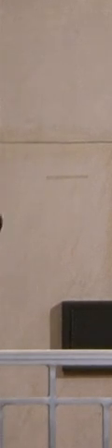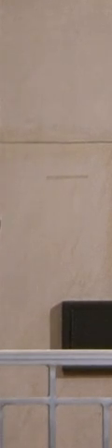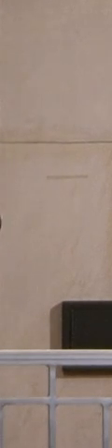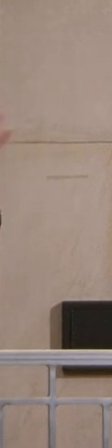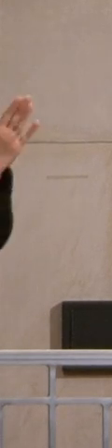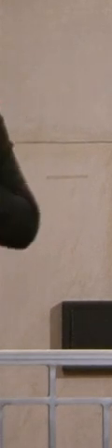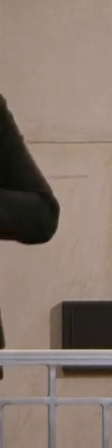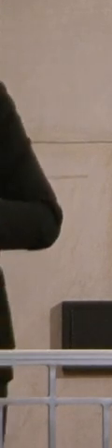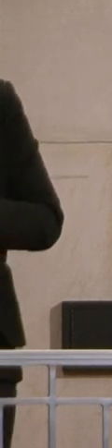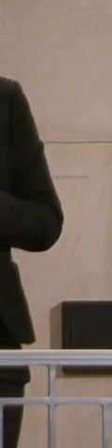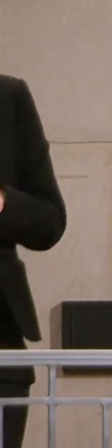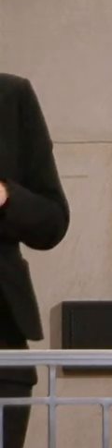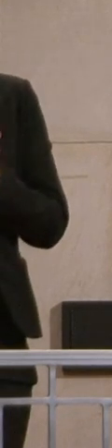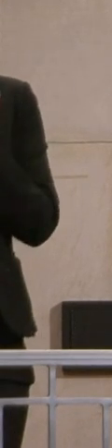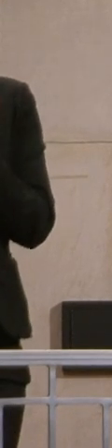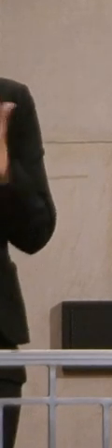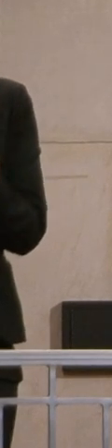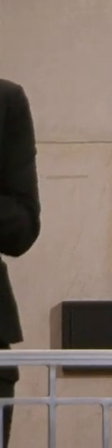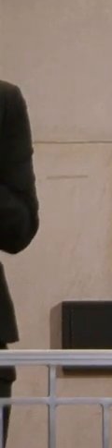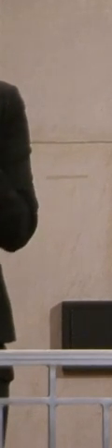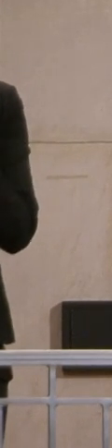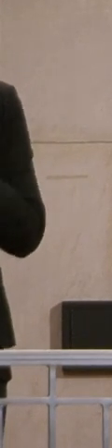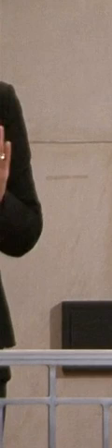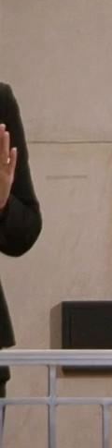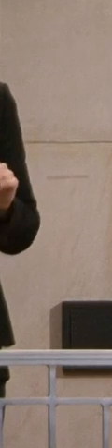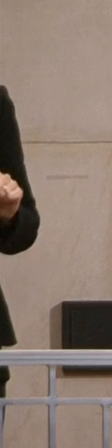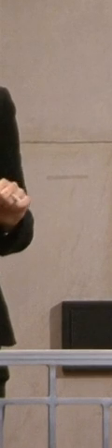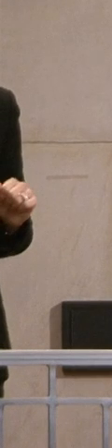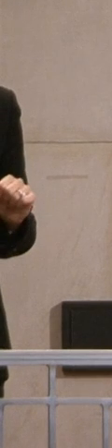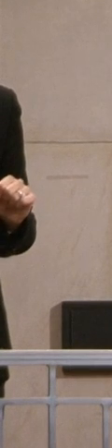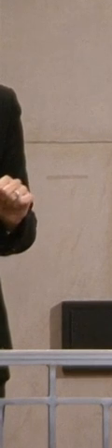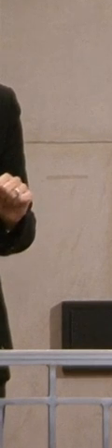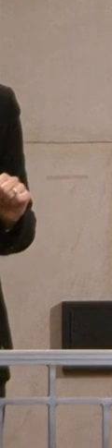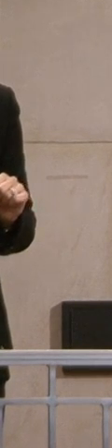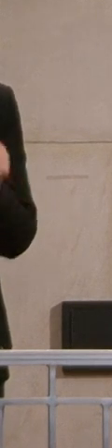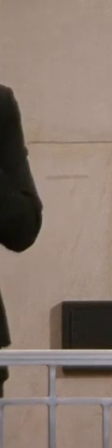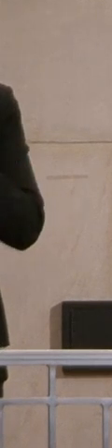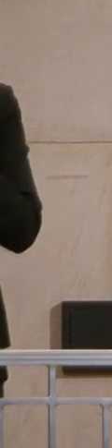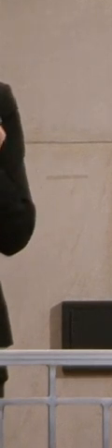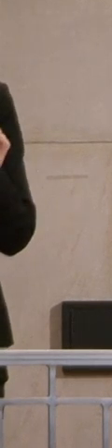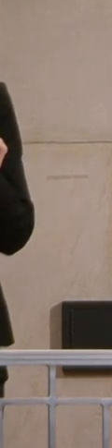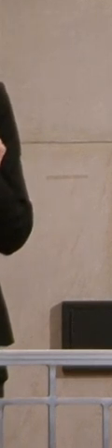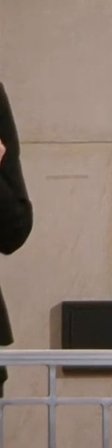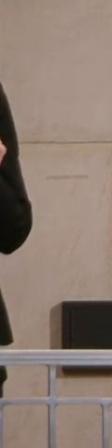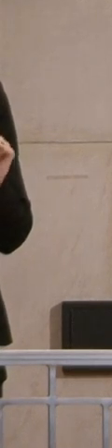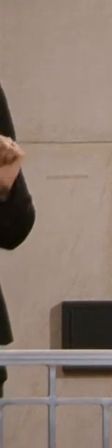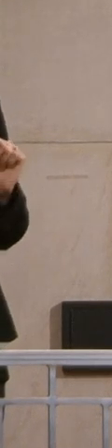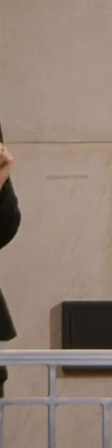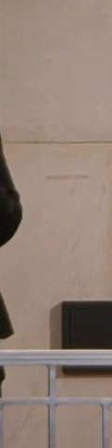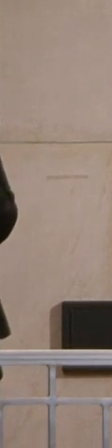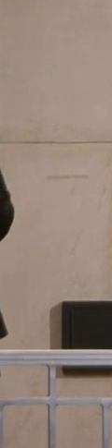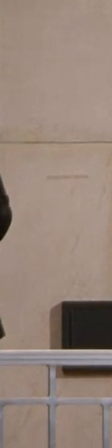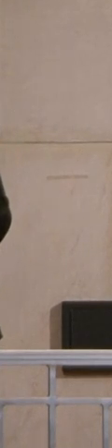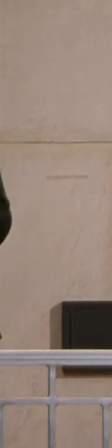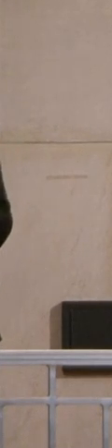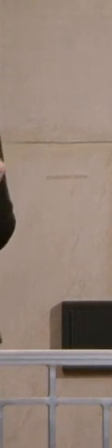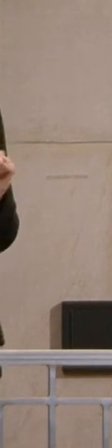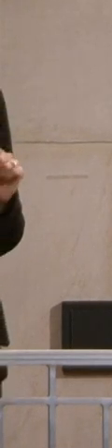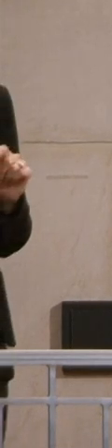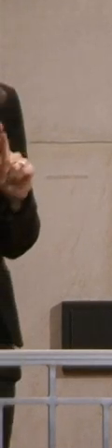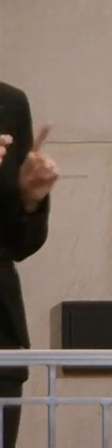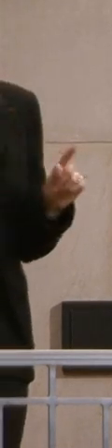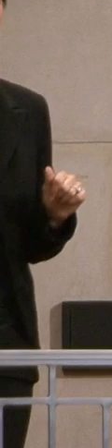I was a new attorney, the very first case I ever had was representing a young woman who had been sent from California to Utah